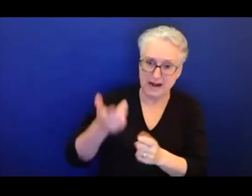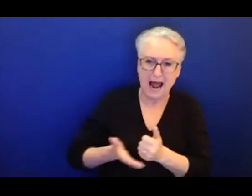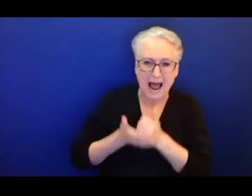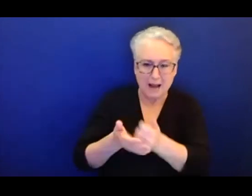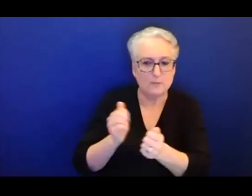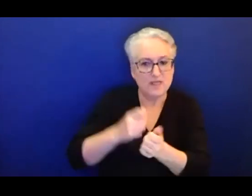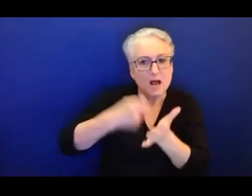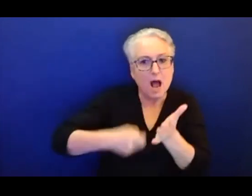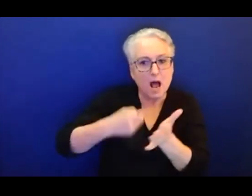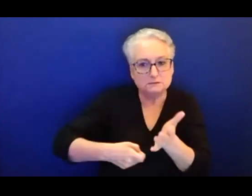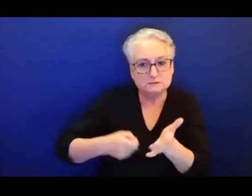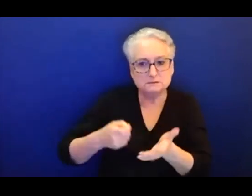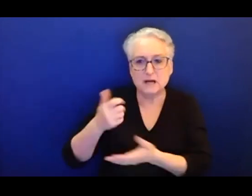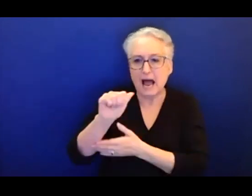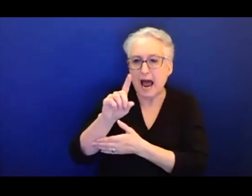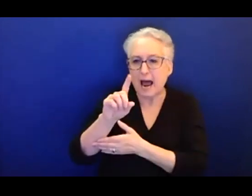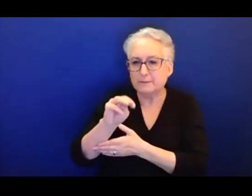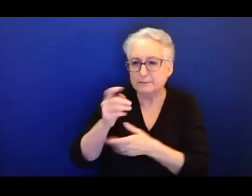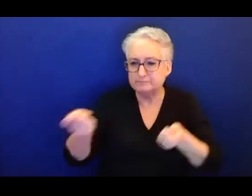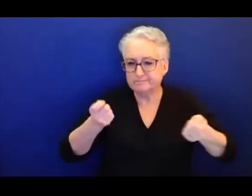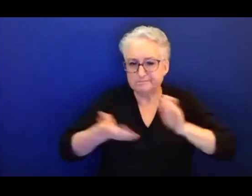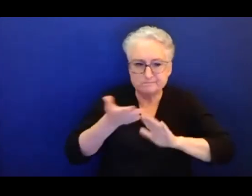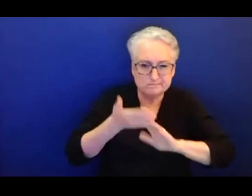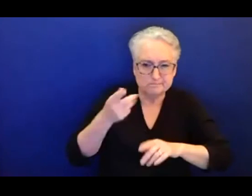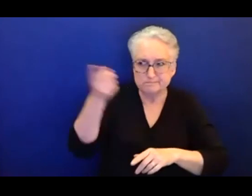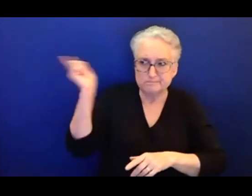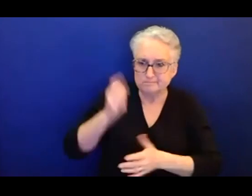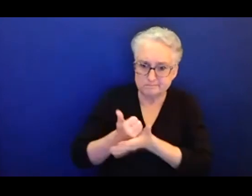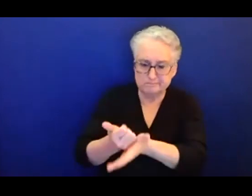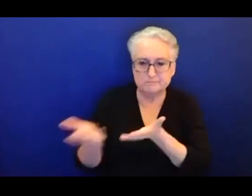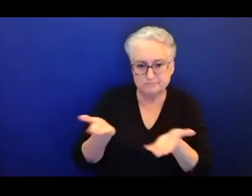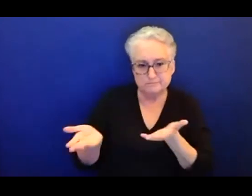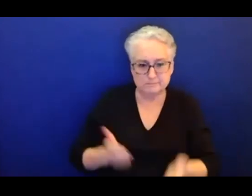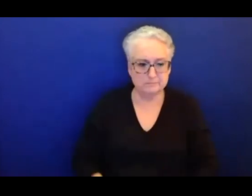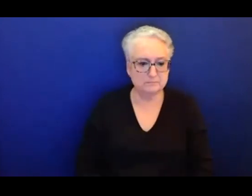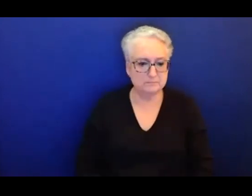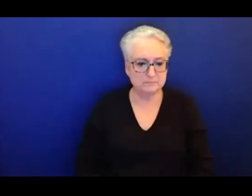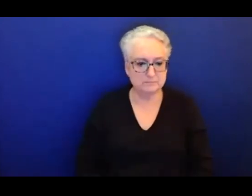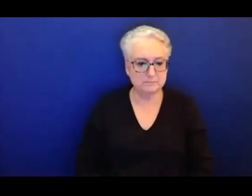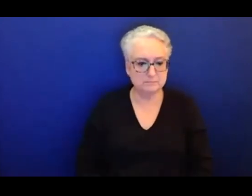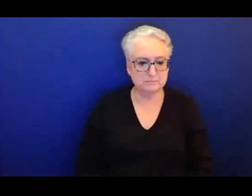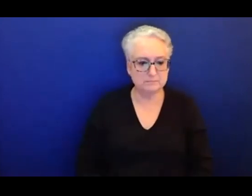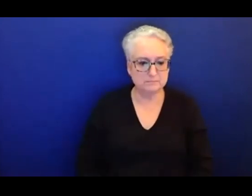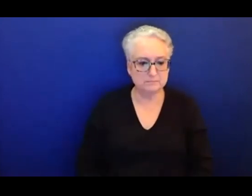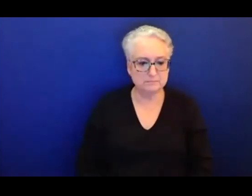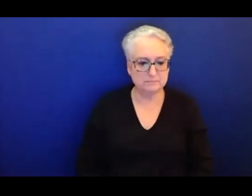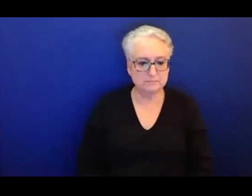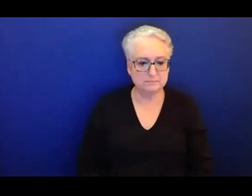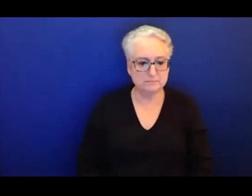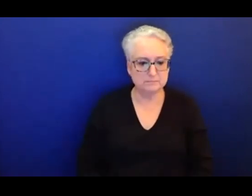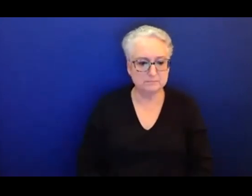annual allocation, not including program income. And that is a requirement of the